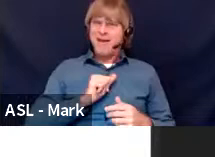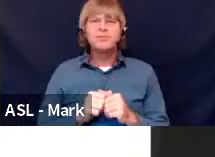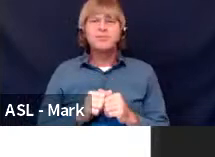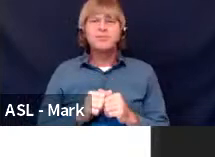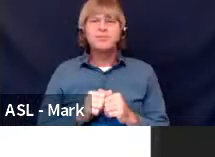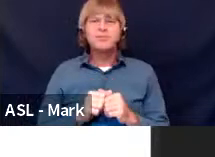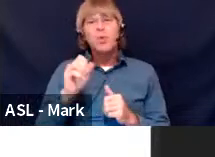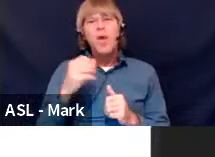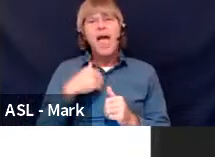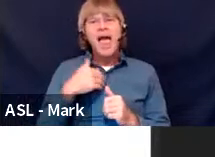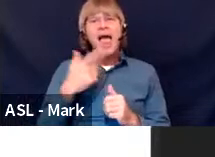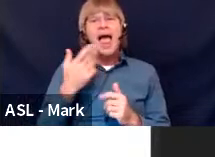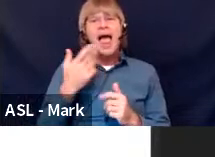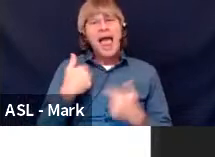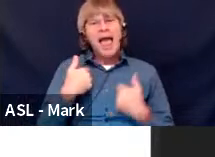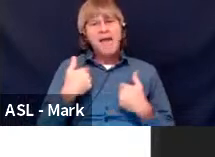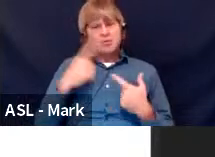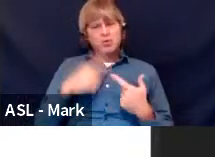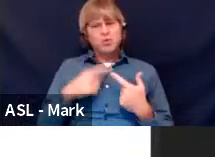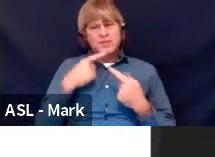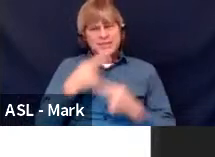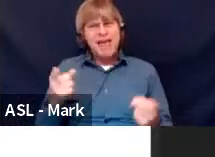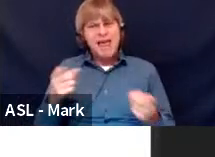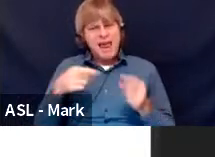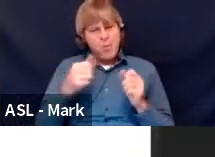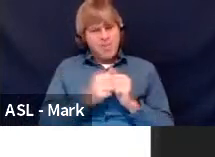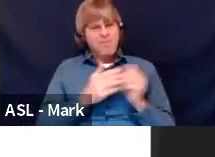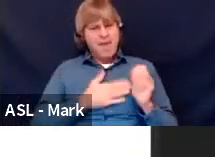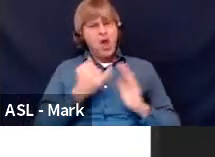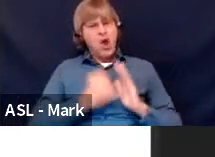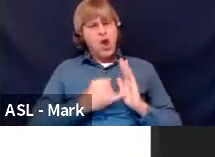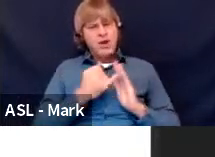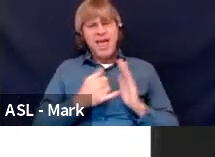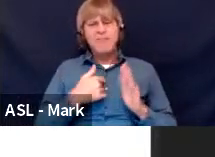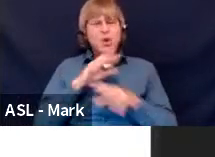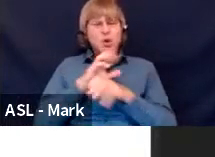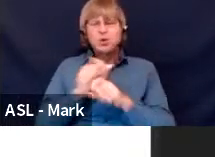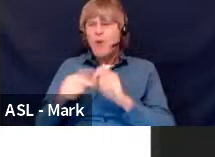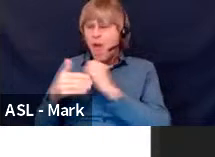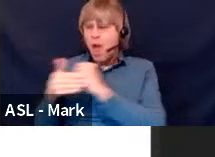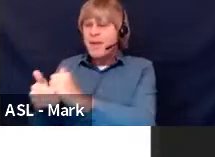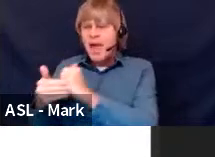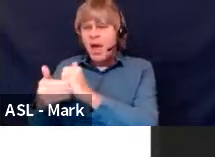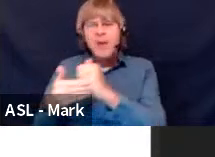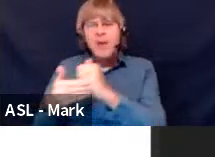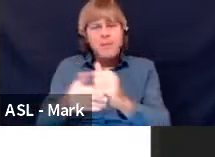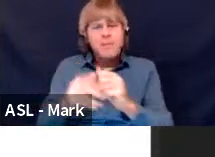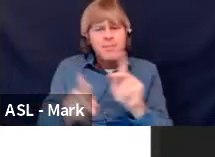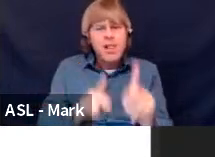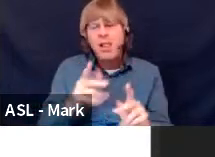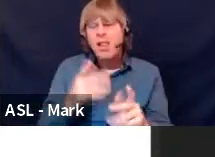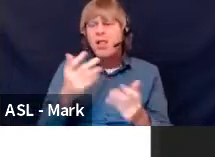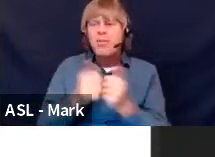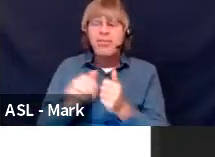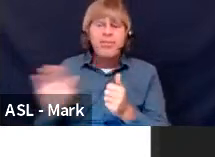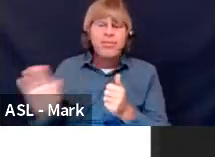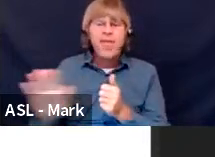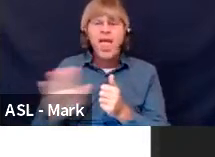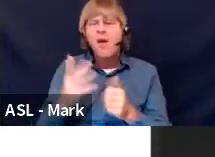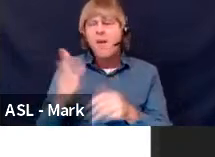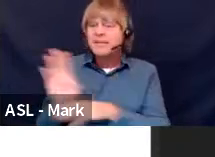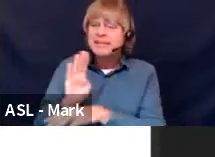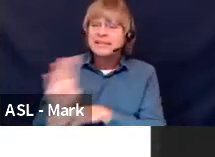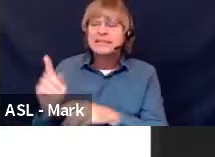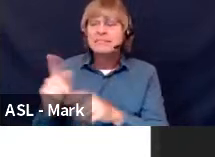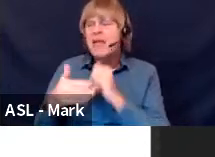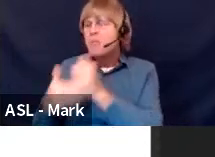I had something to say, in my artwork. I had been used to helping people with their